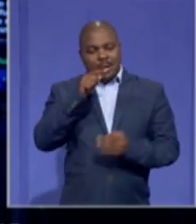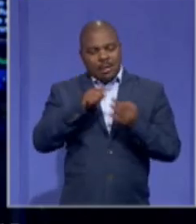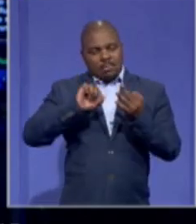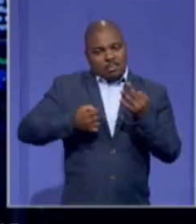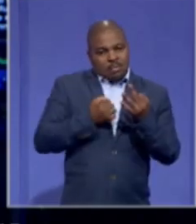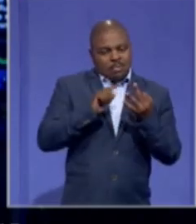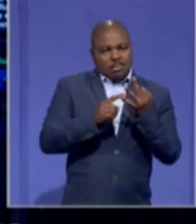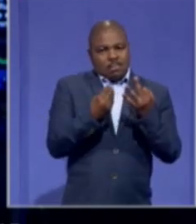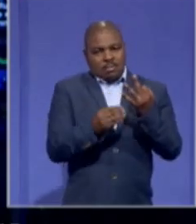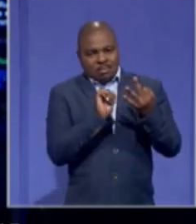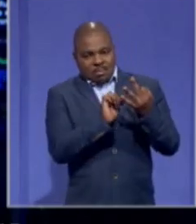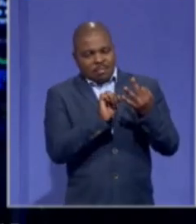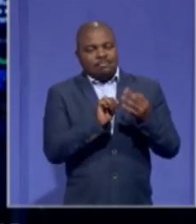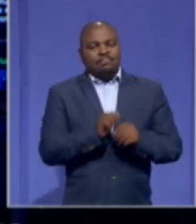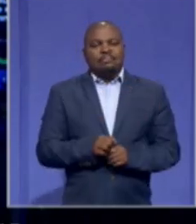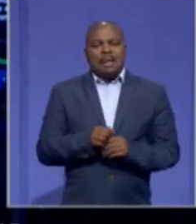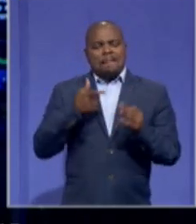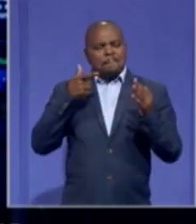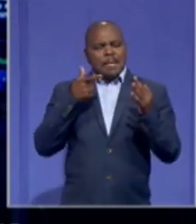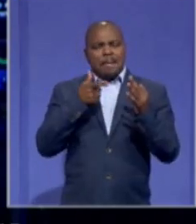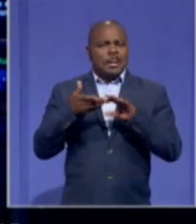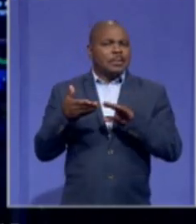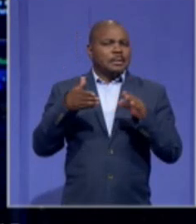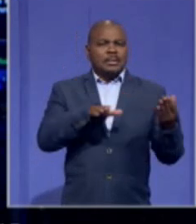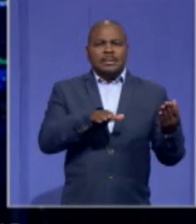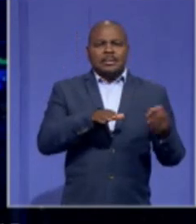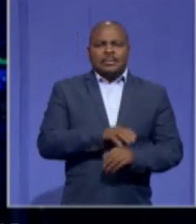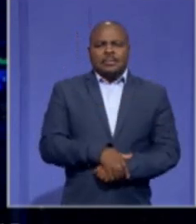wa bona ba fumane ba ena le maqeba a ho thungwa.